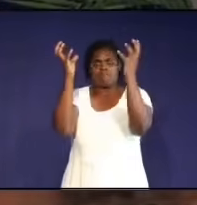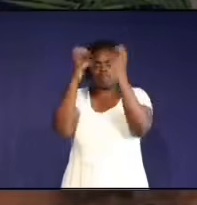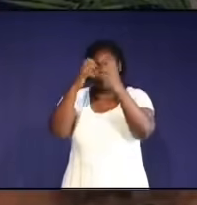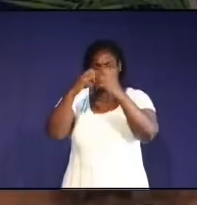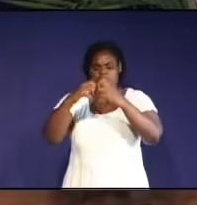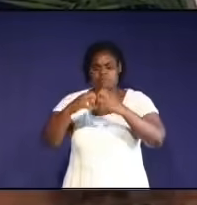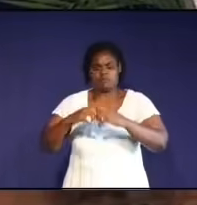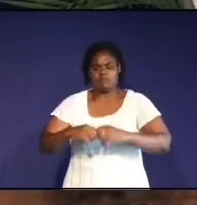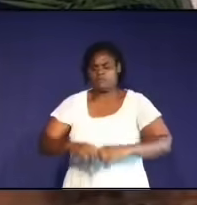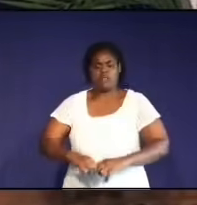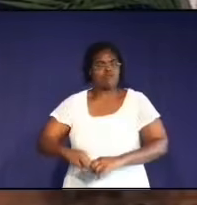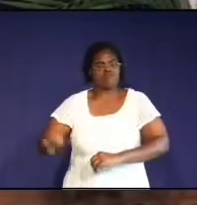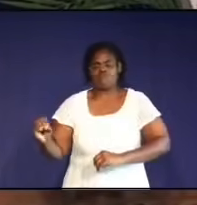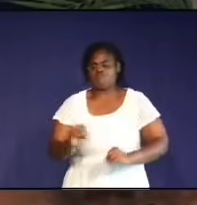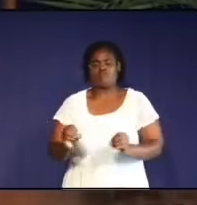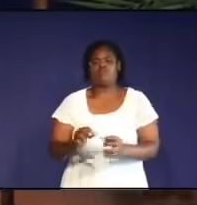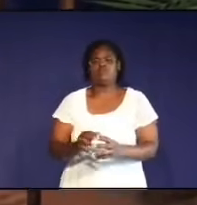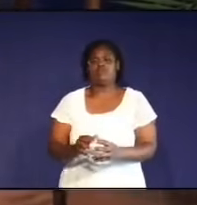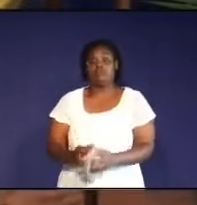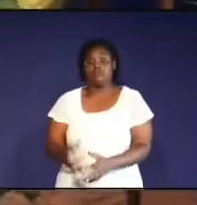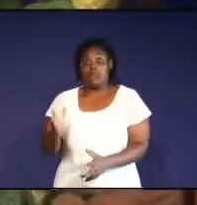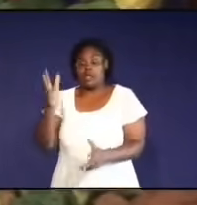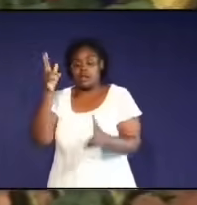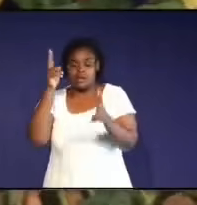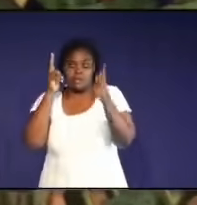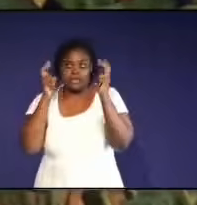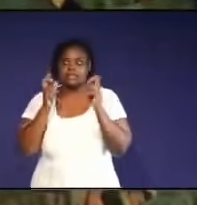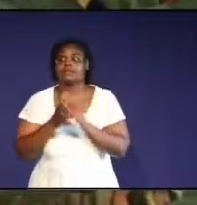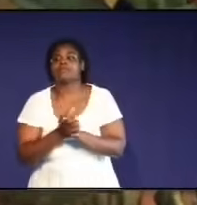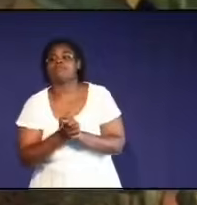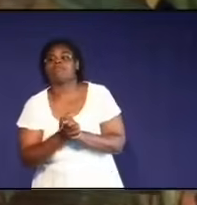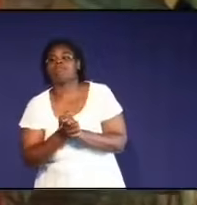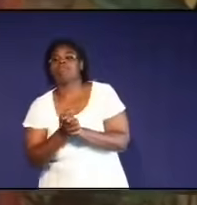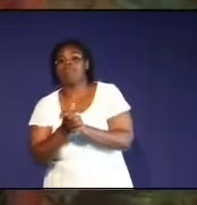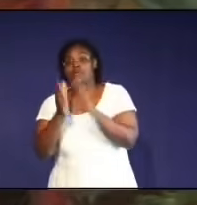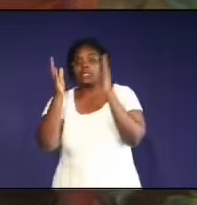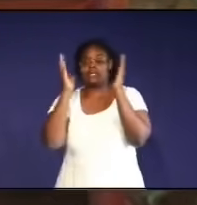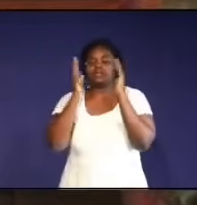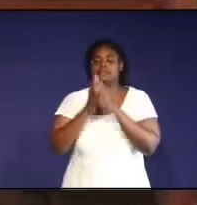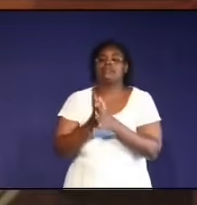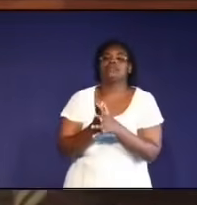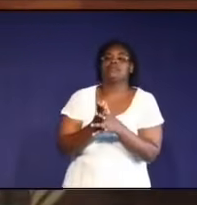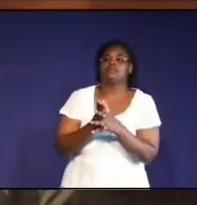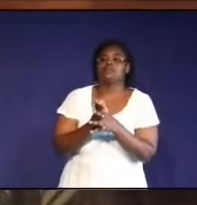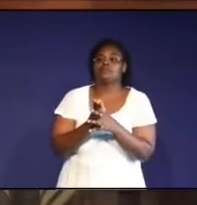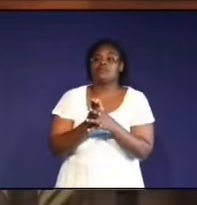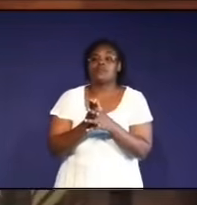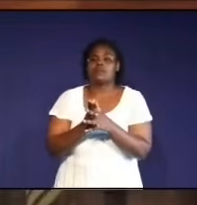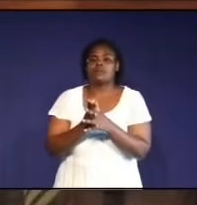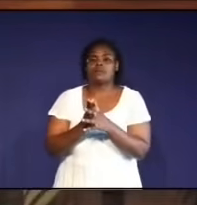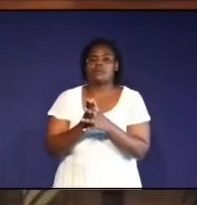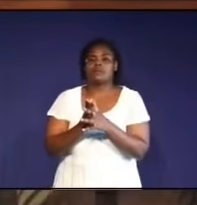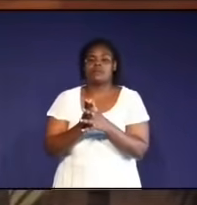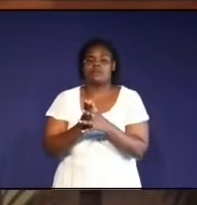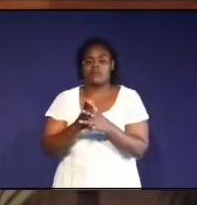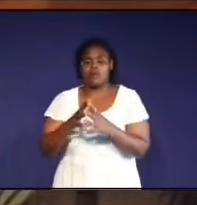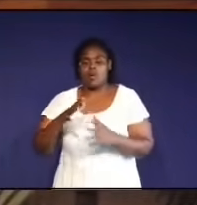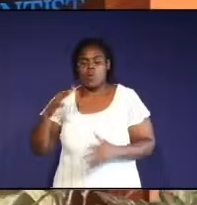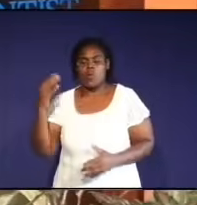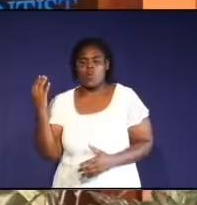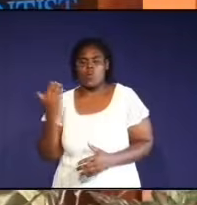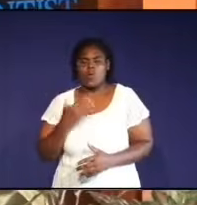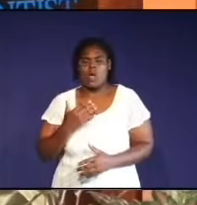on another. Listen to the preacher. It almost breaks my